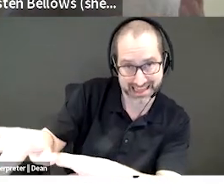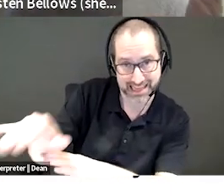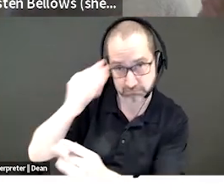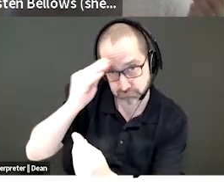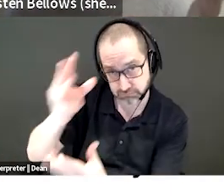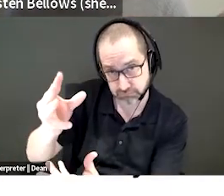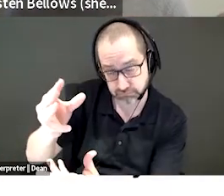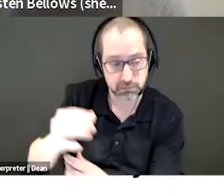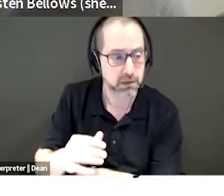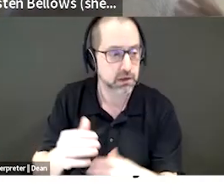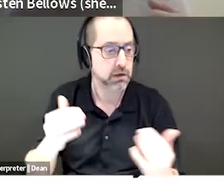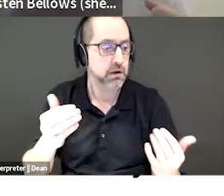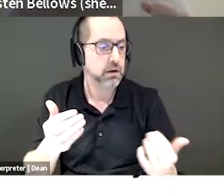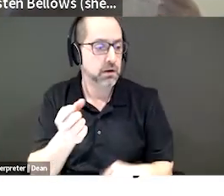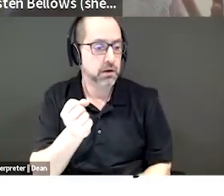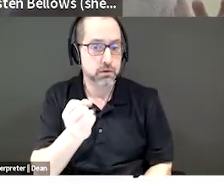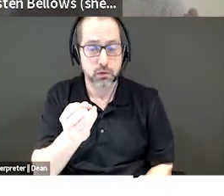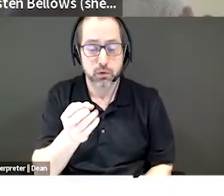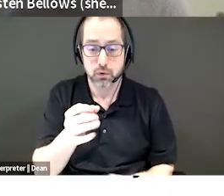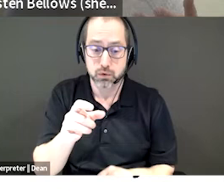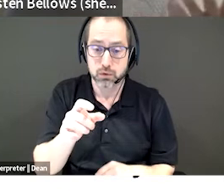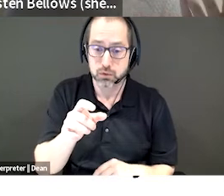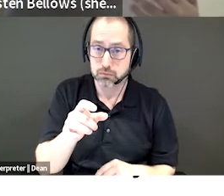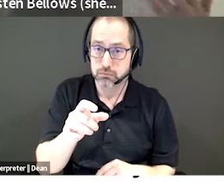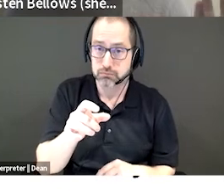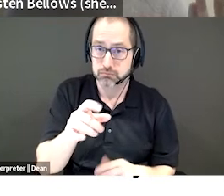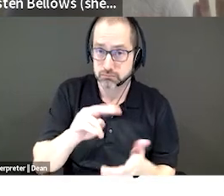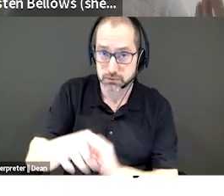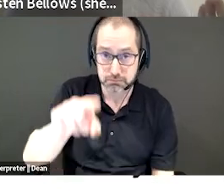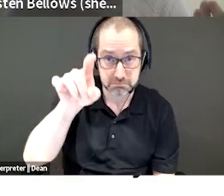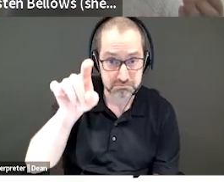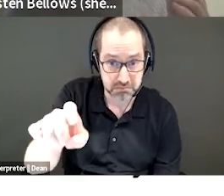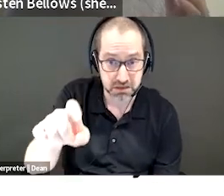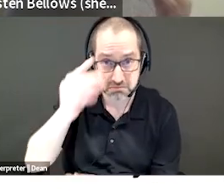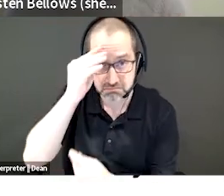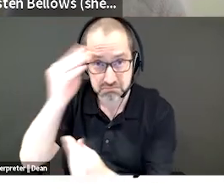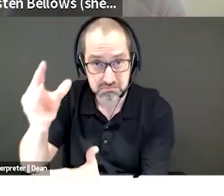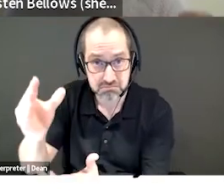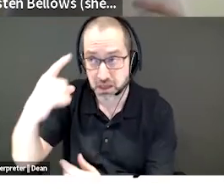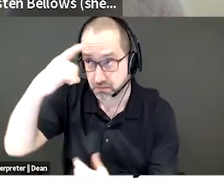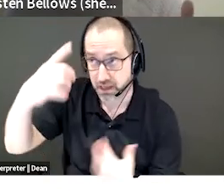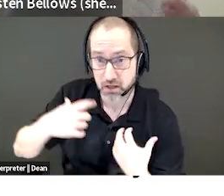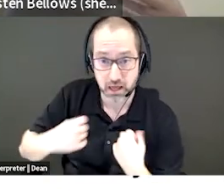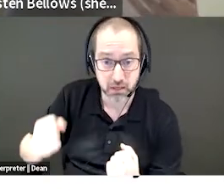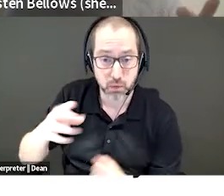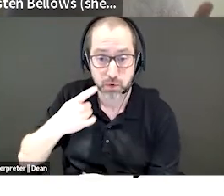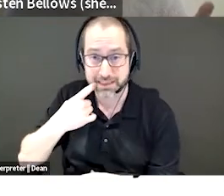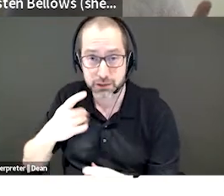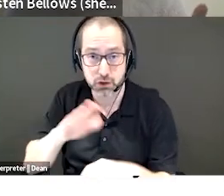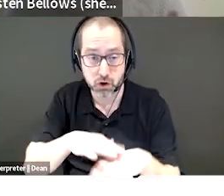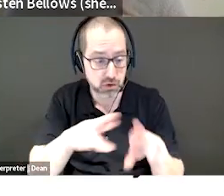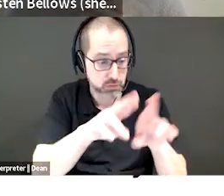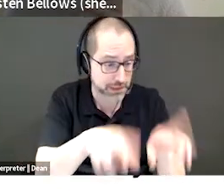So overall, do you need to disclose you have a mental health and or addiction issue on your resume, cover letter, or in